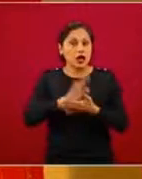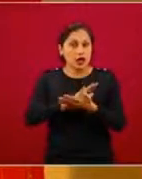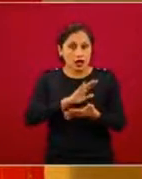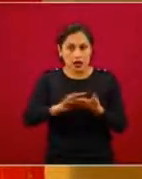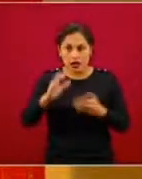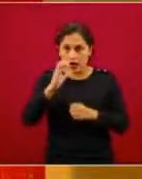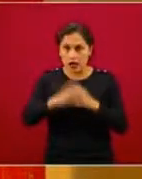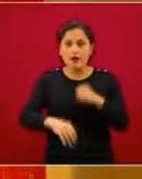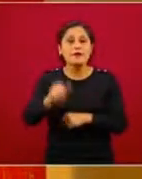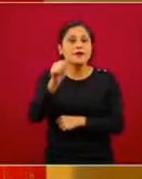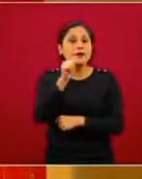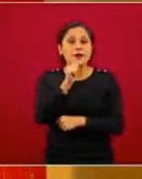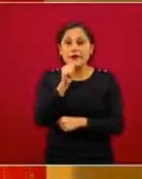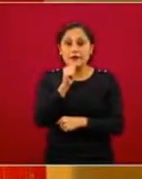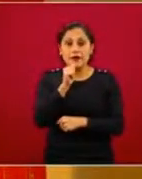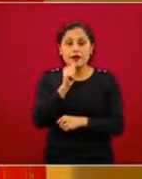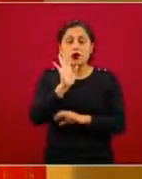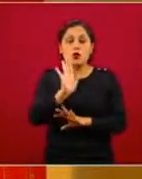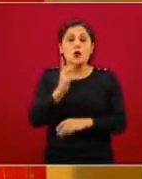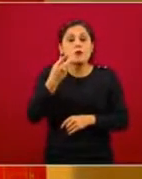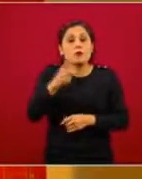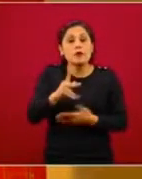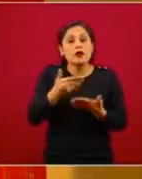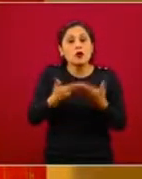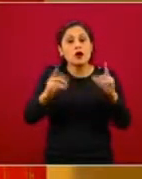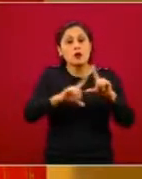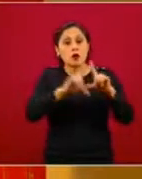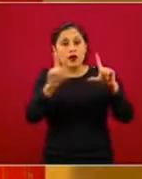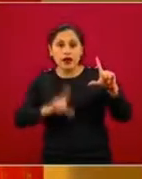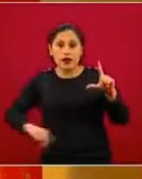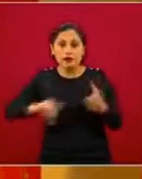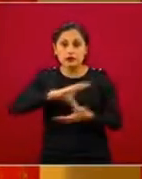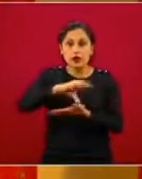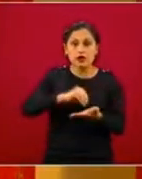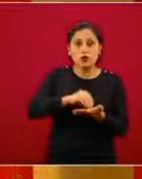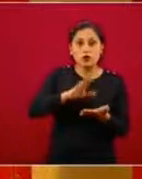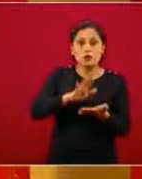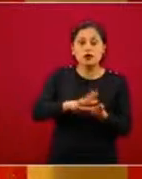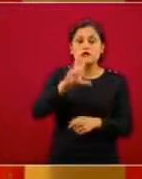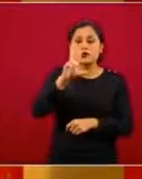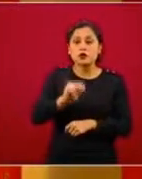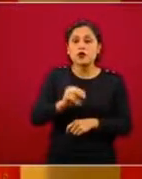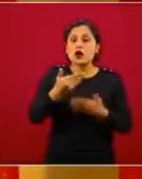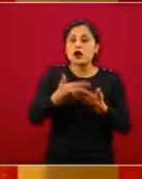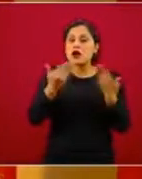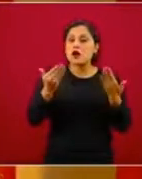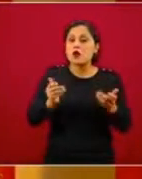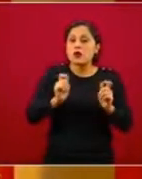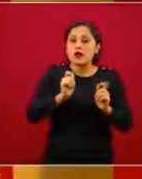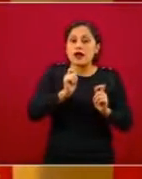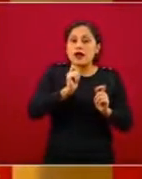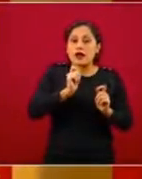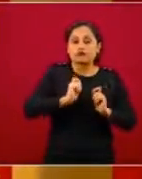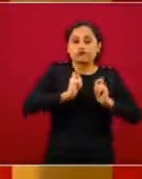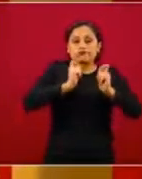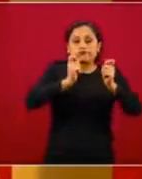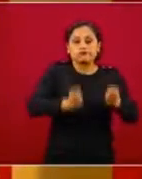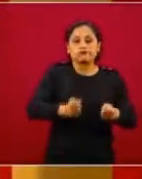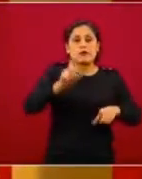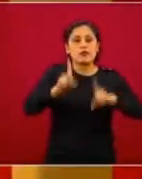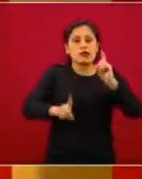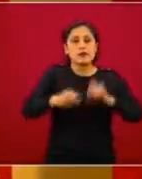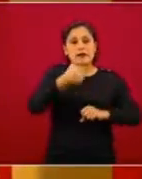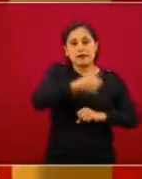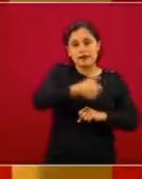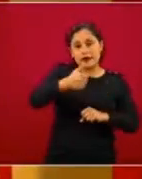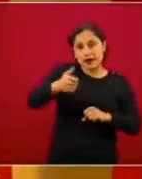parte de la general autoridad measure, sanitaria but federal. from the federal health Pero en authorities, 31 it entidades has federativas, ended. But in prácticamente 31 deberíamos considerar states, también we a